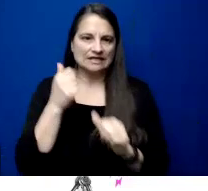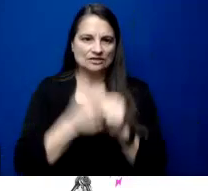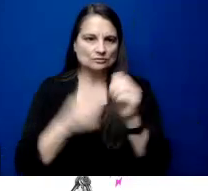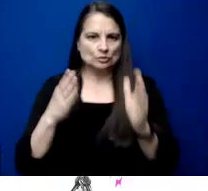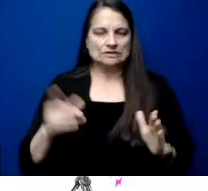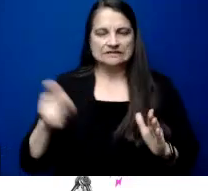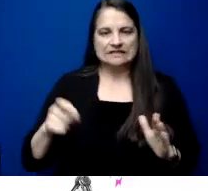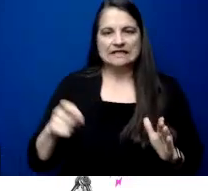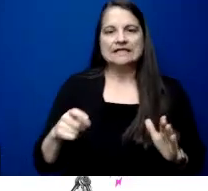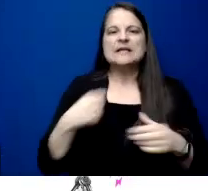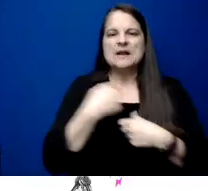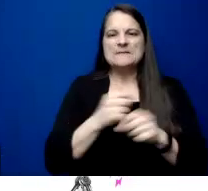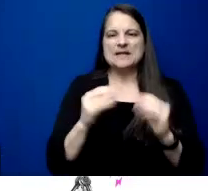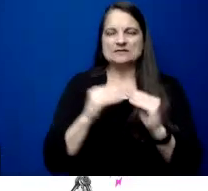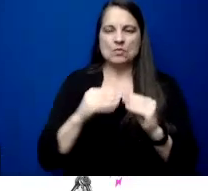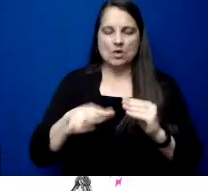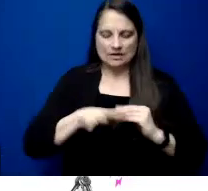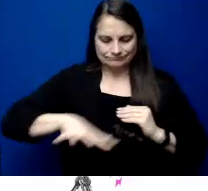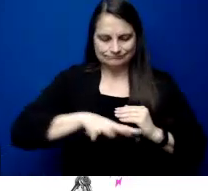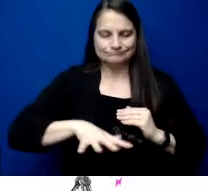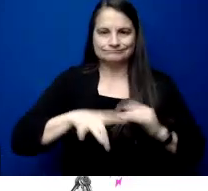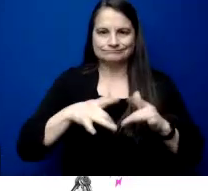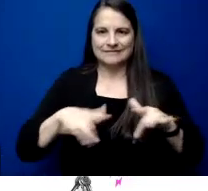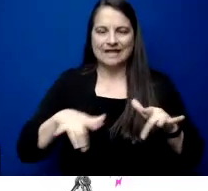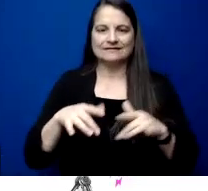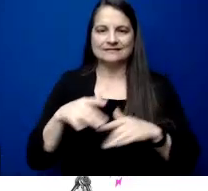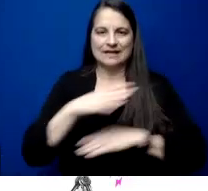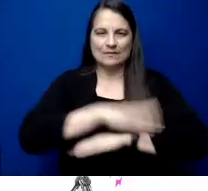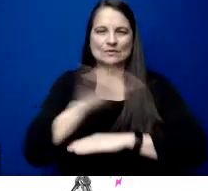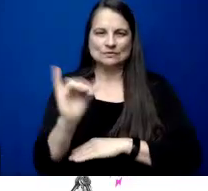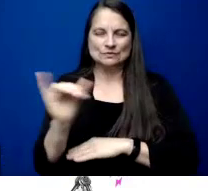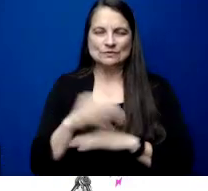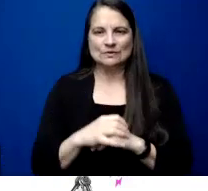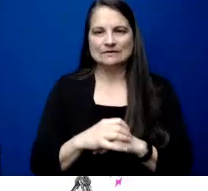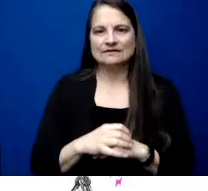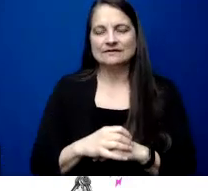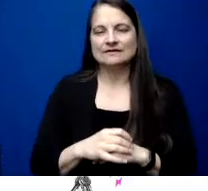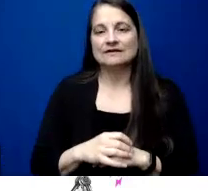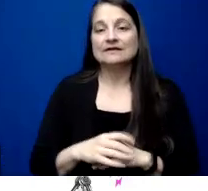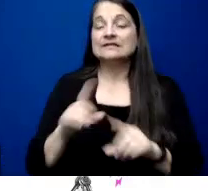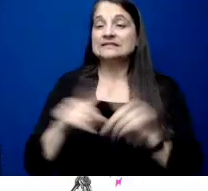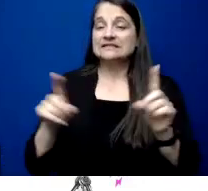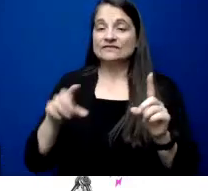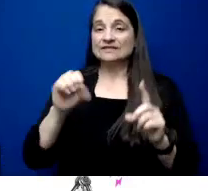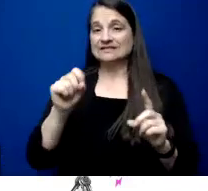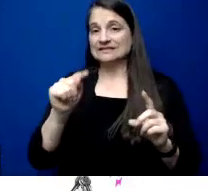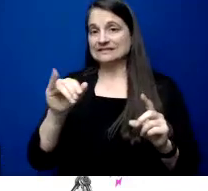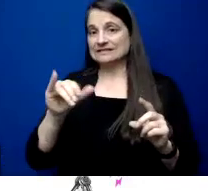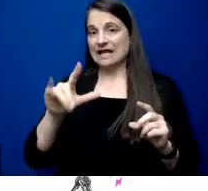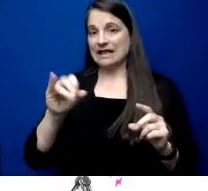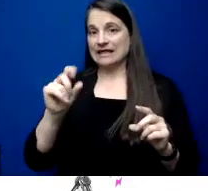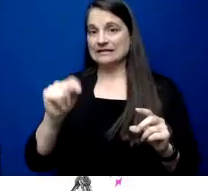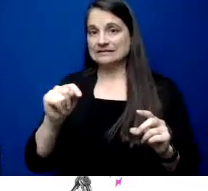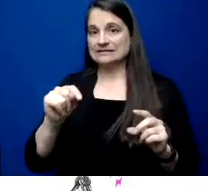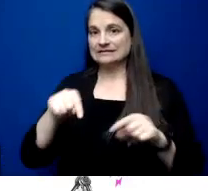and make more room on the gaming table. There are also a number of different stylus options that we'll talk about